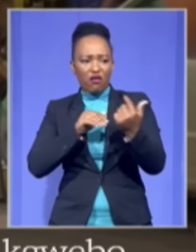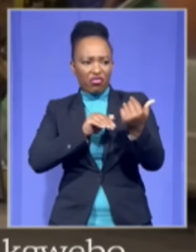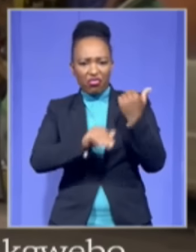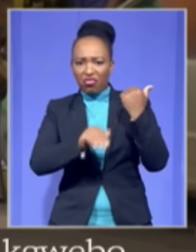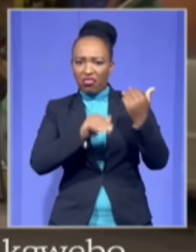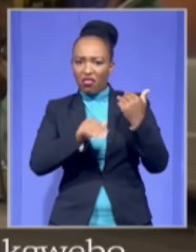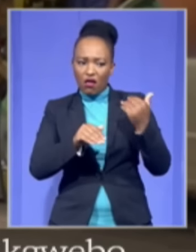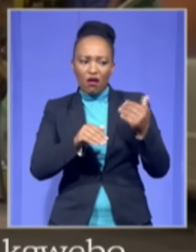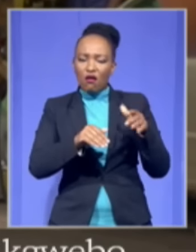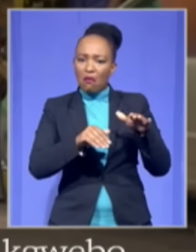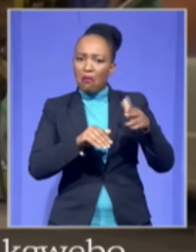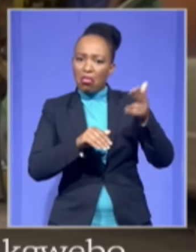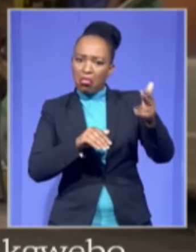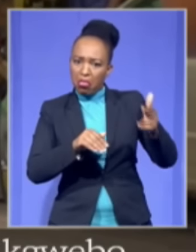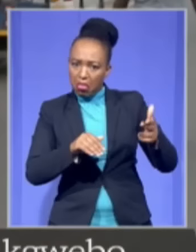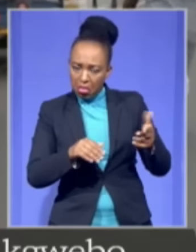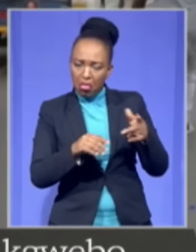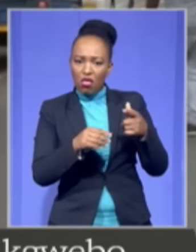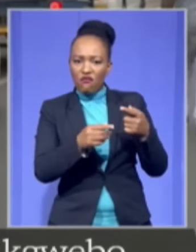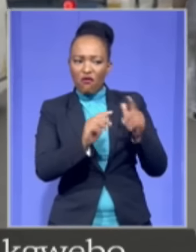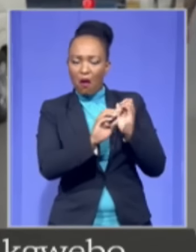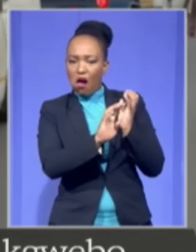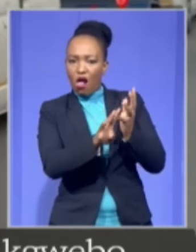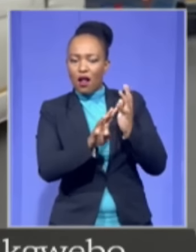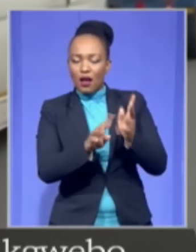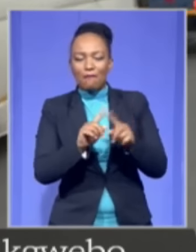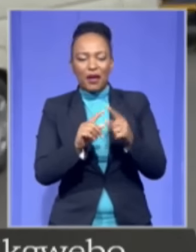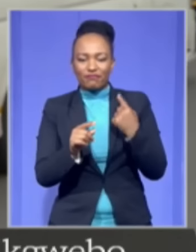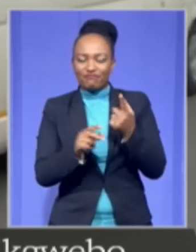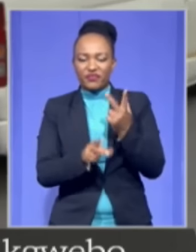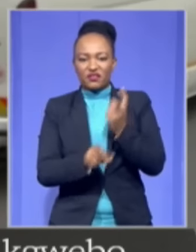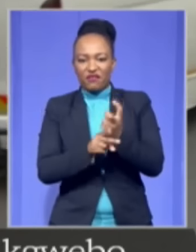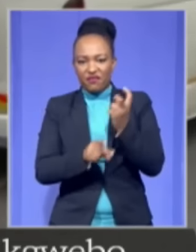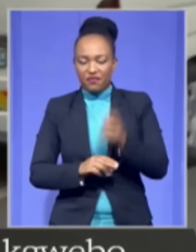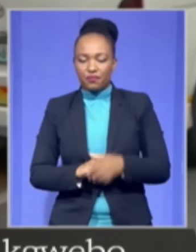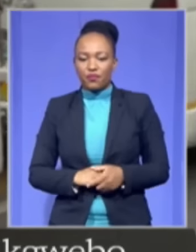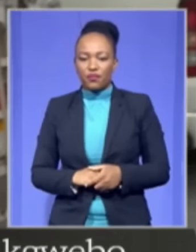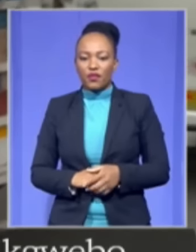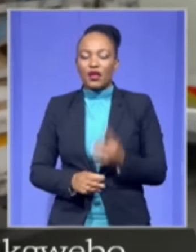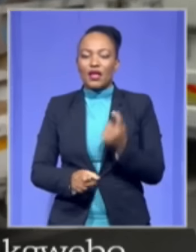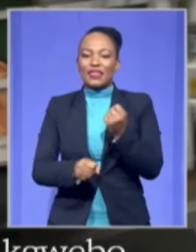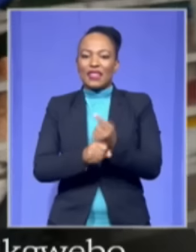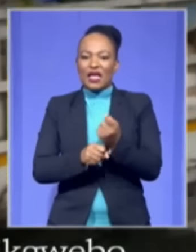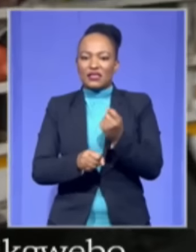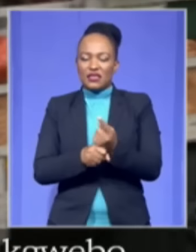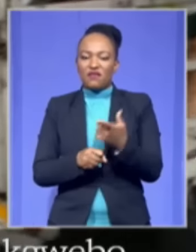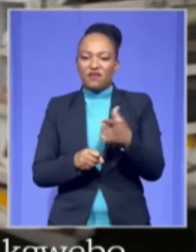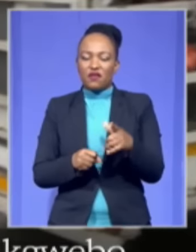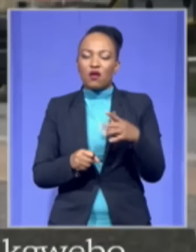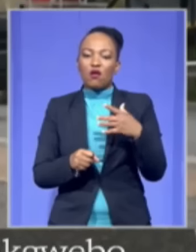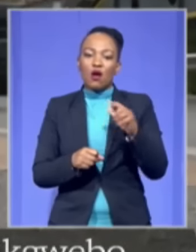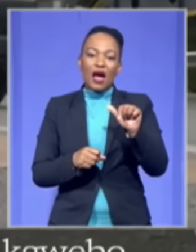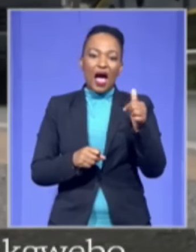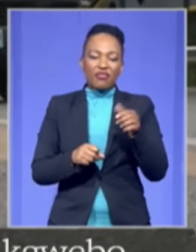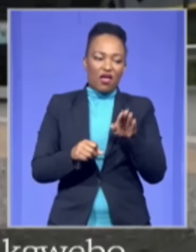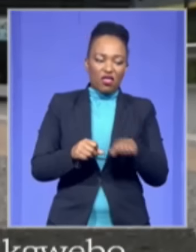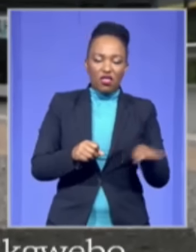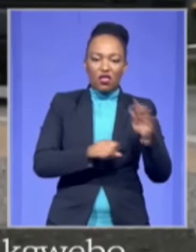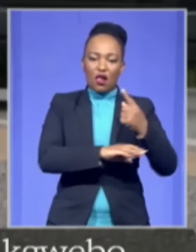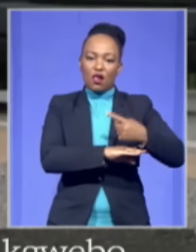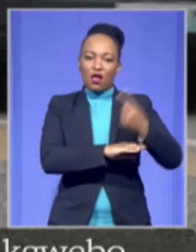It's been tough. Ditekisi di ne tsa tshwanelwa ke go fetela kwa melelwaneng e mengwe le fa go le jalo le tsone